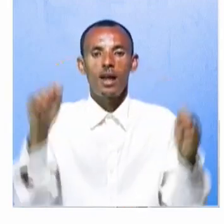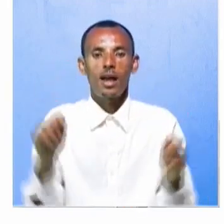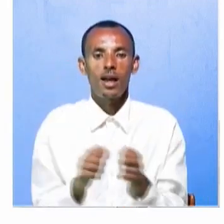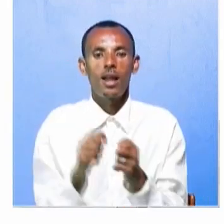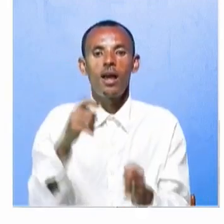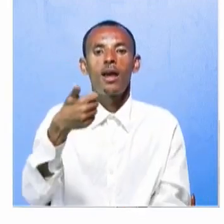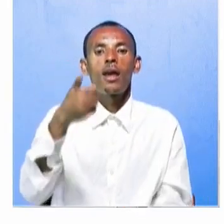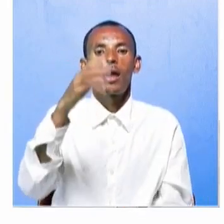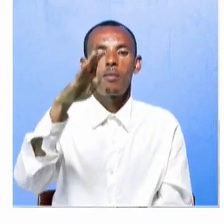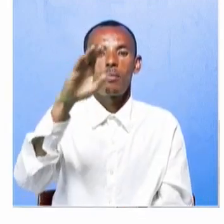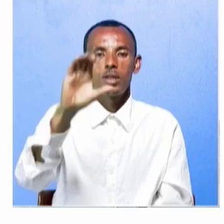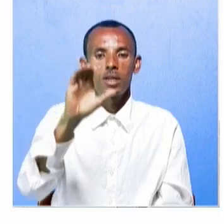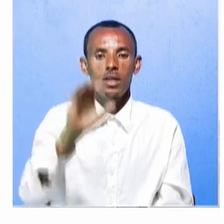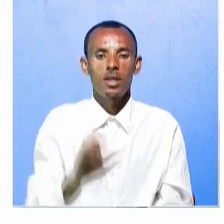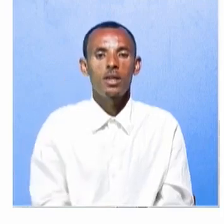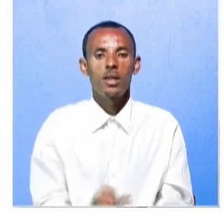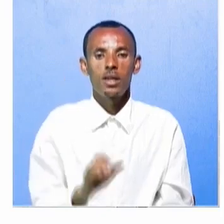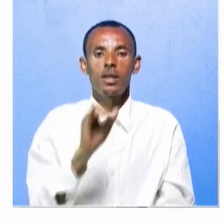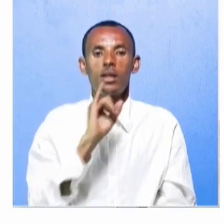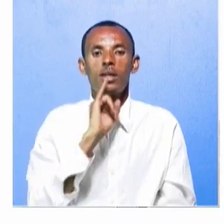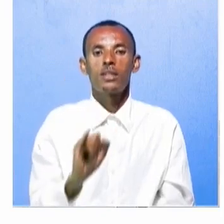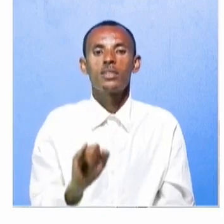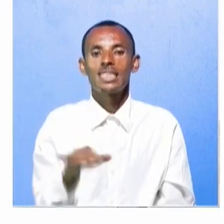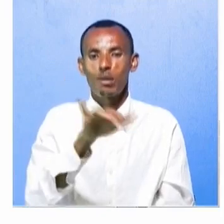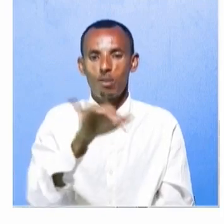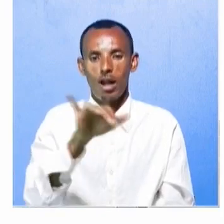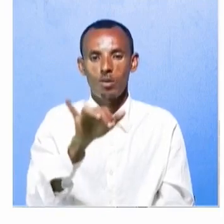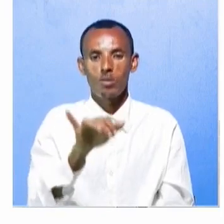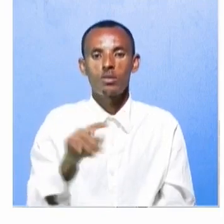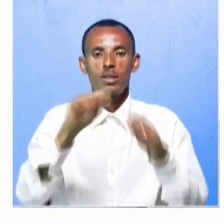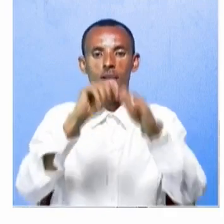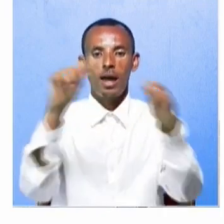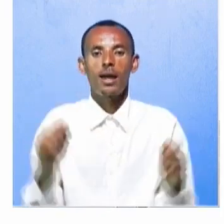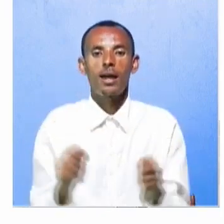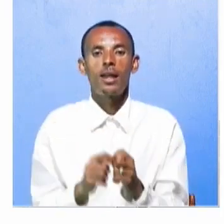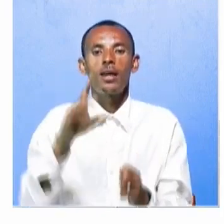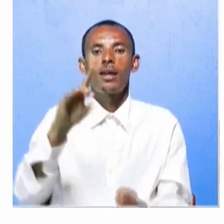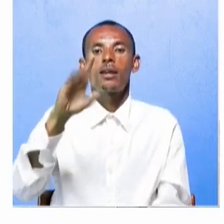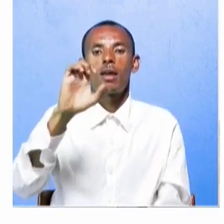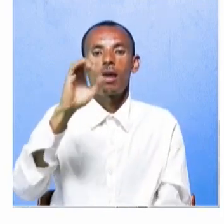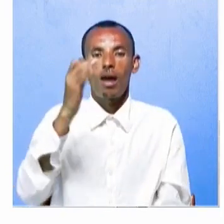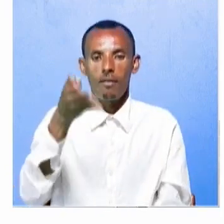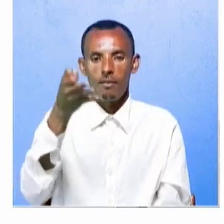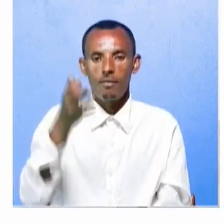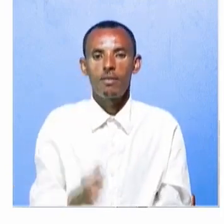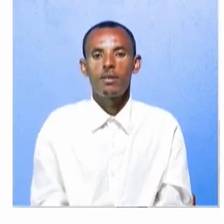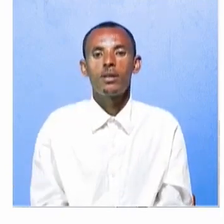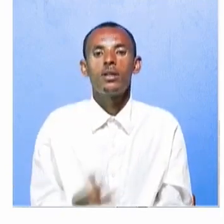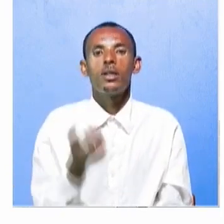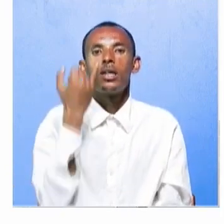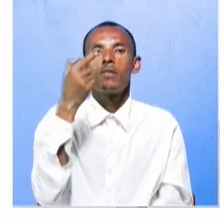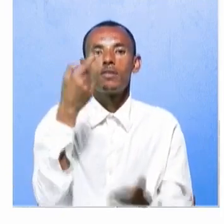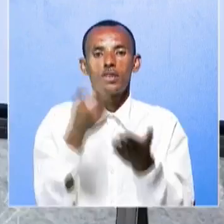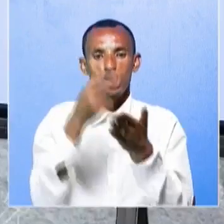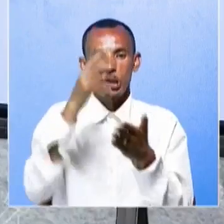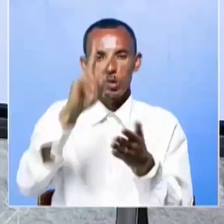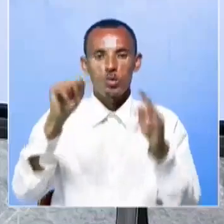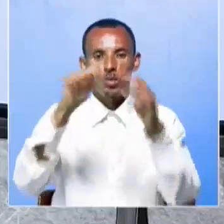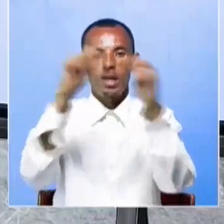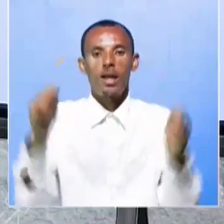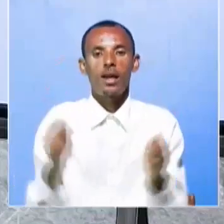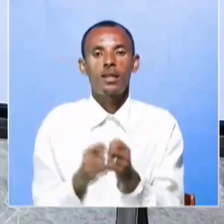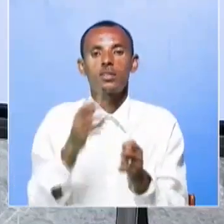ABC is similar to triangle DEF, okay, if these two triangles